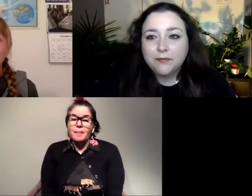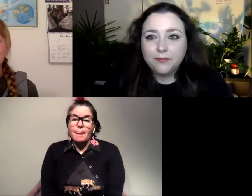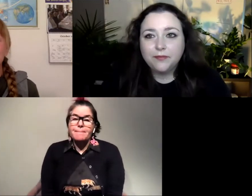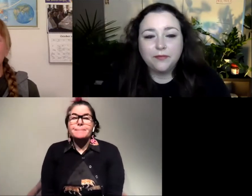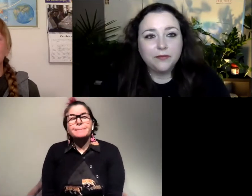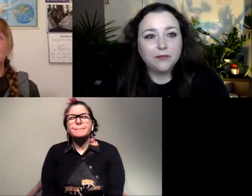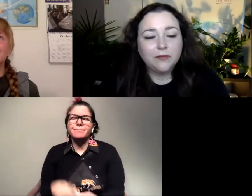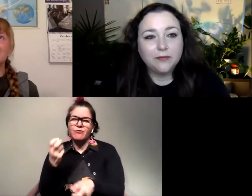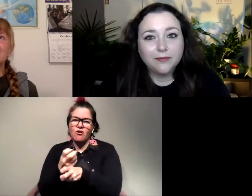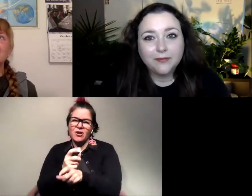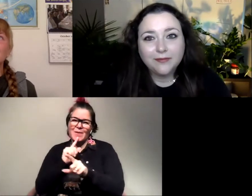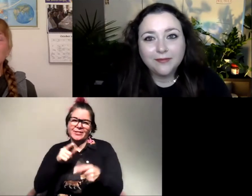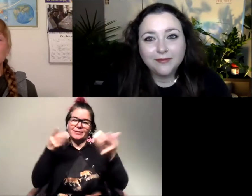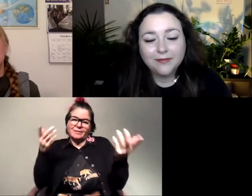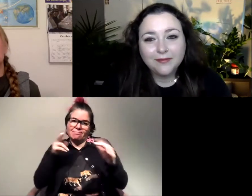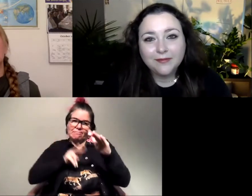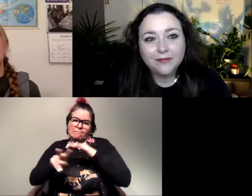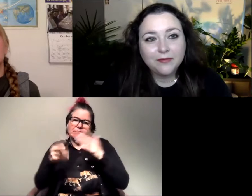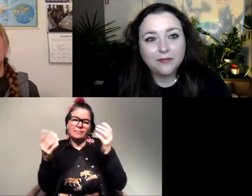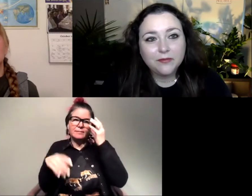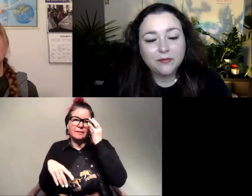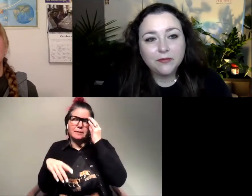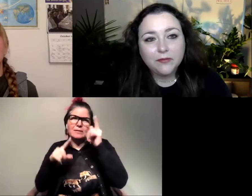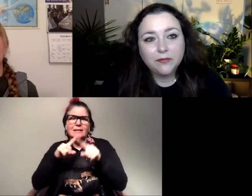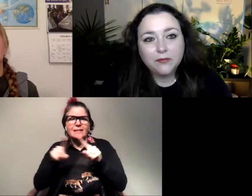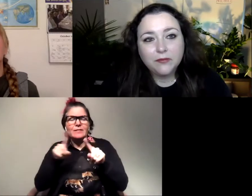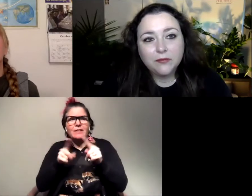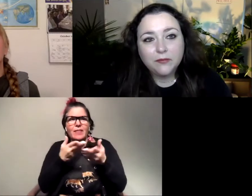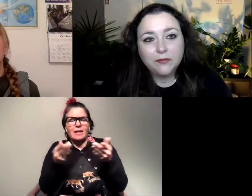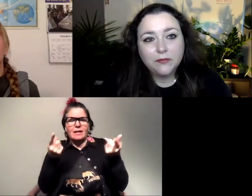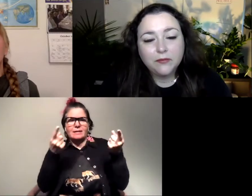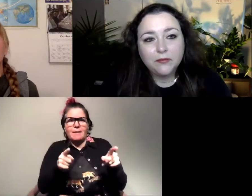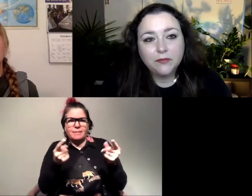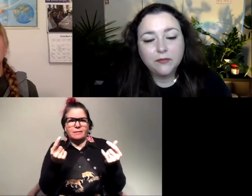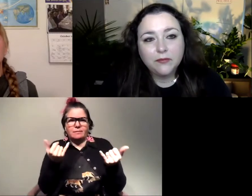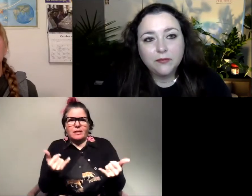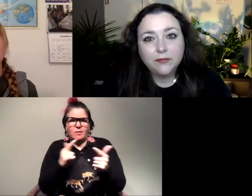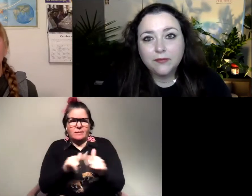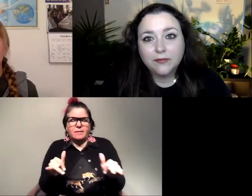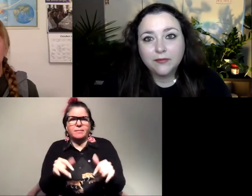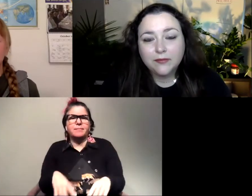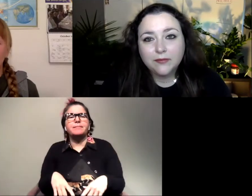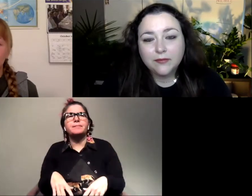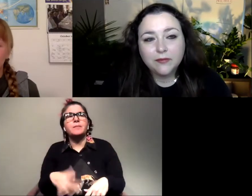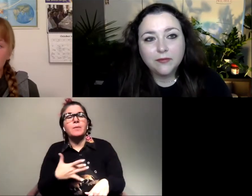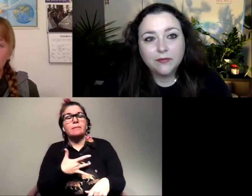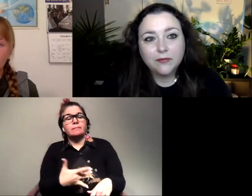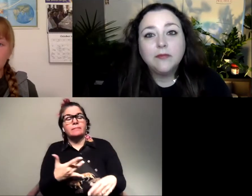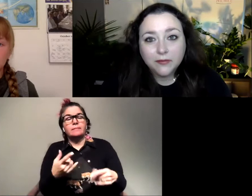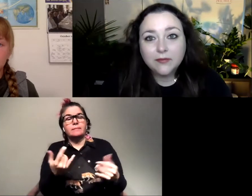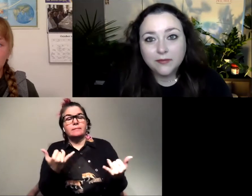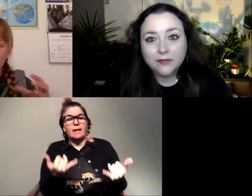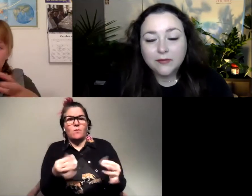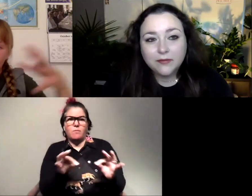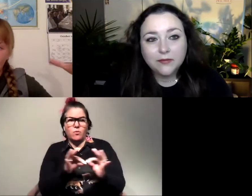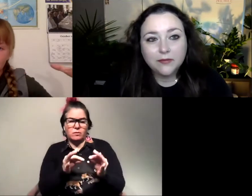really hard to say, right? There are a bunch of different trends happening at the same time. One trend that is probably worth talking about is